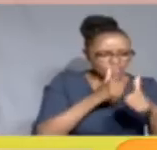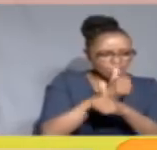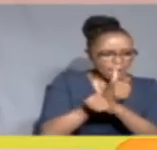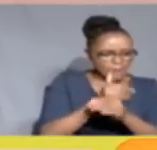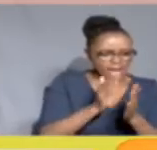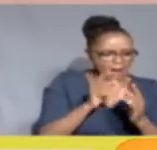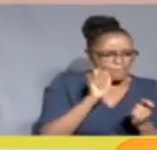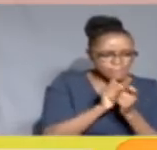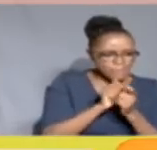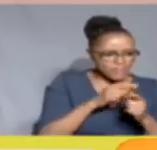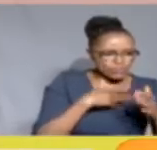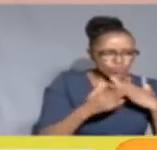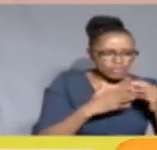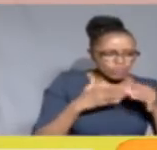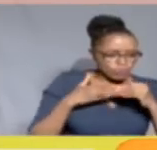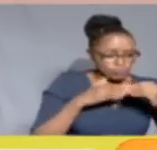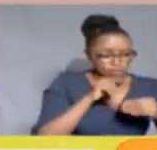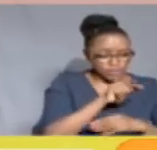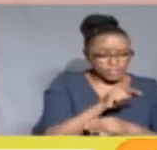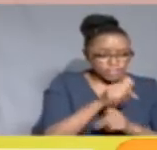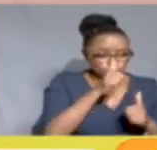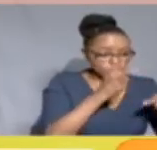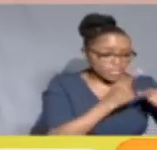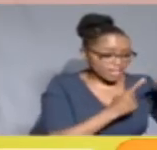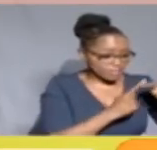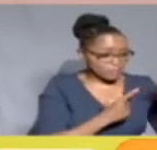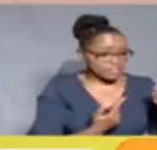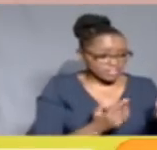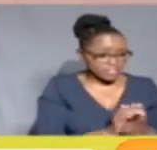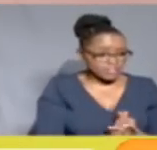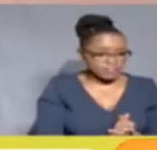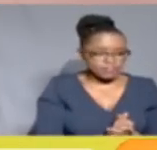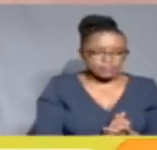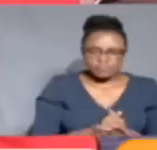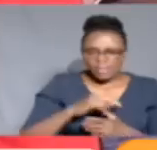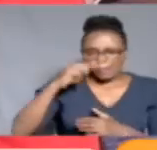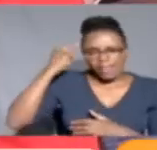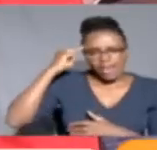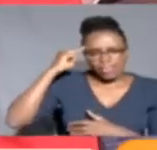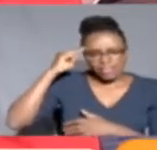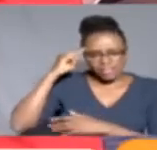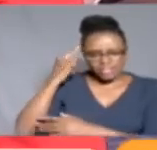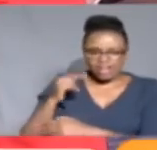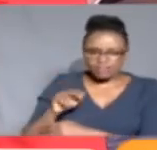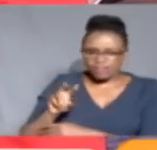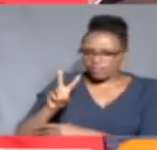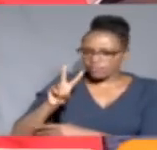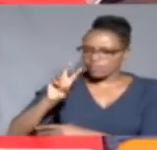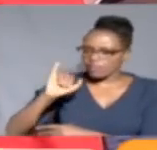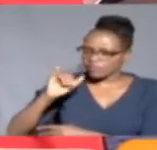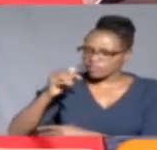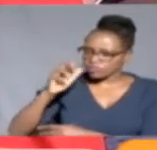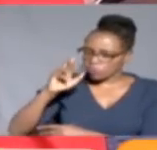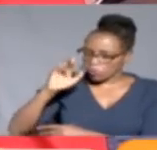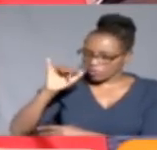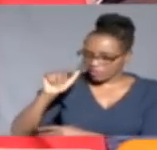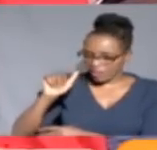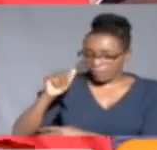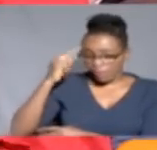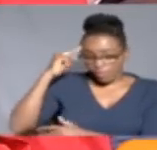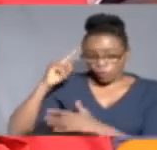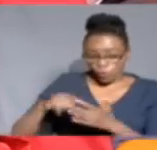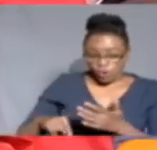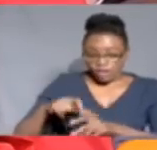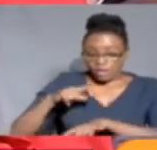for instance, that would lead to this trauma that they experience? I think, Victoria, what we can say, when